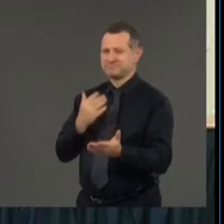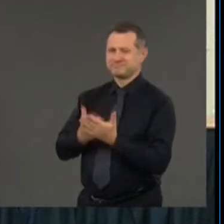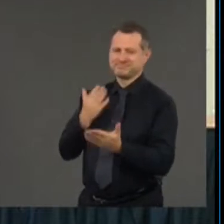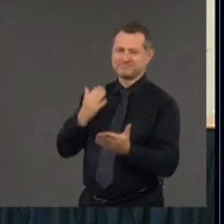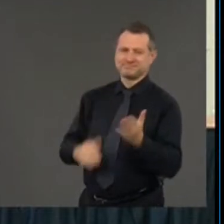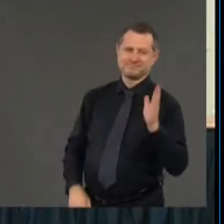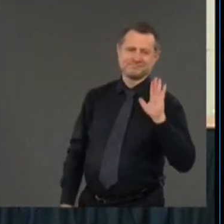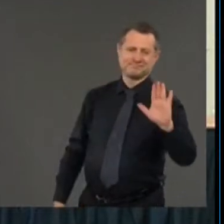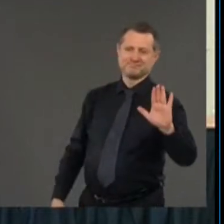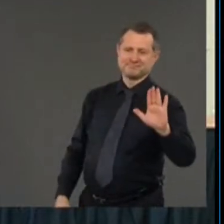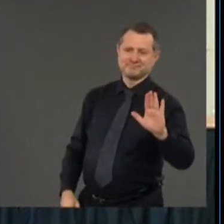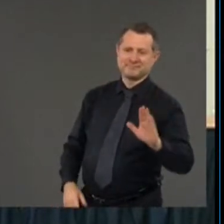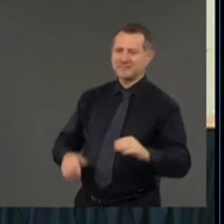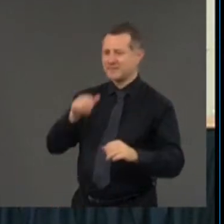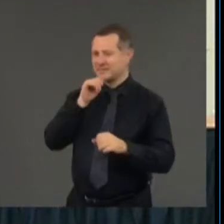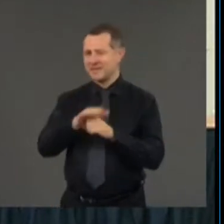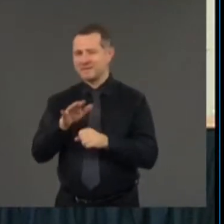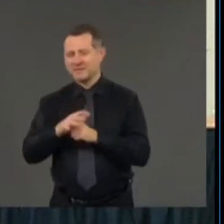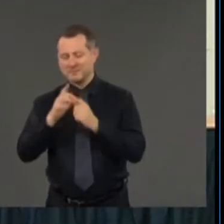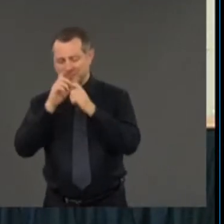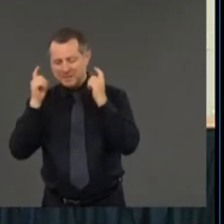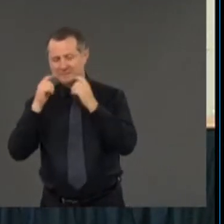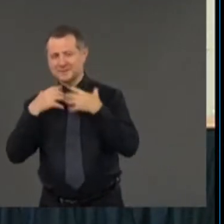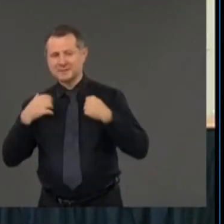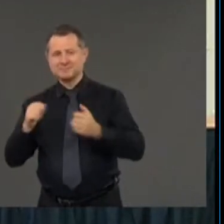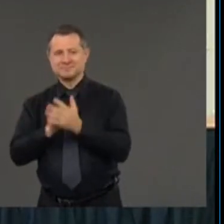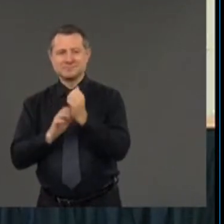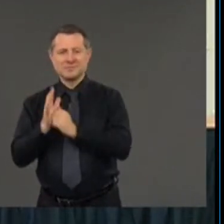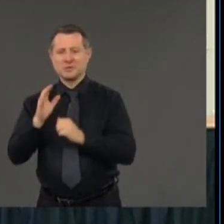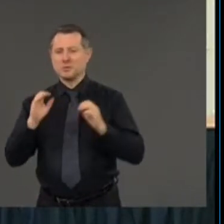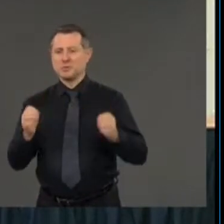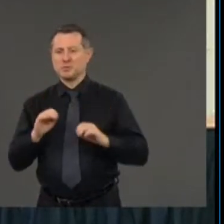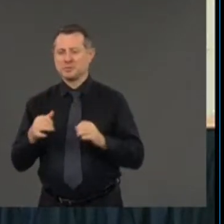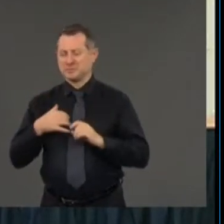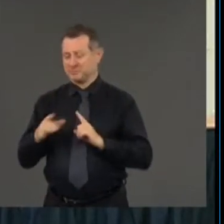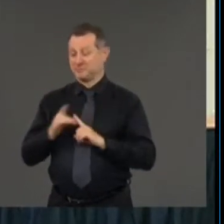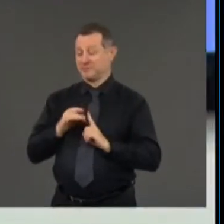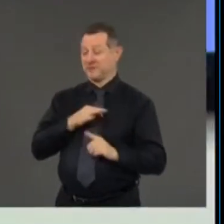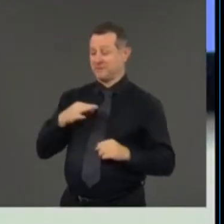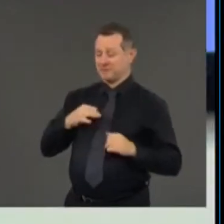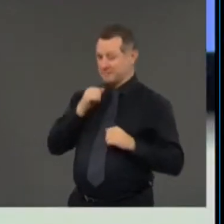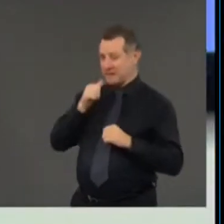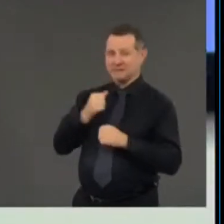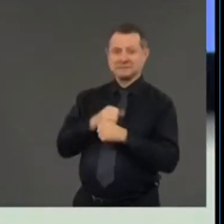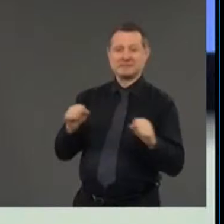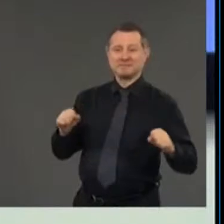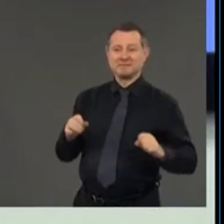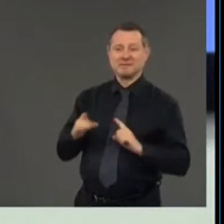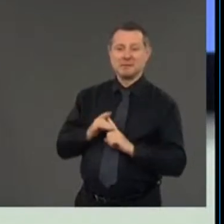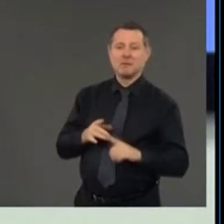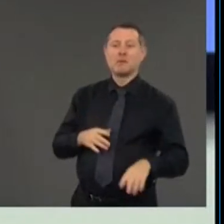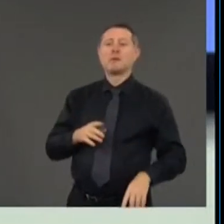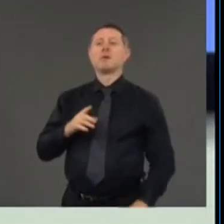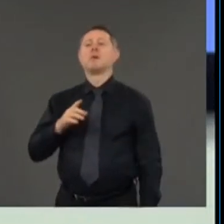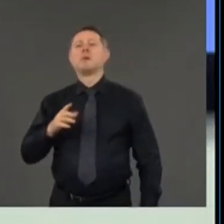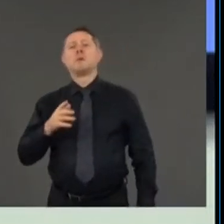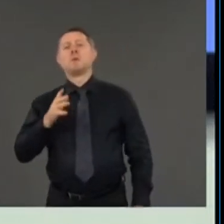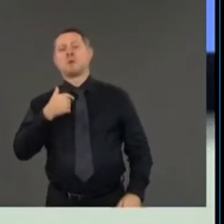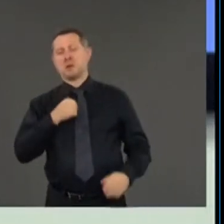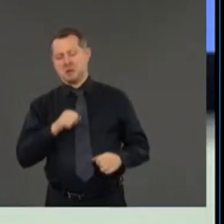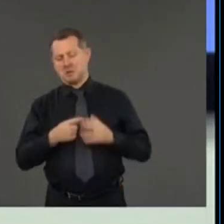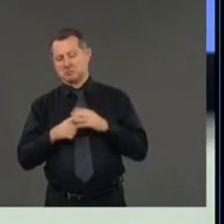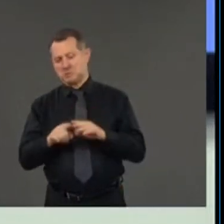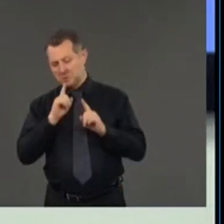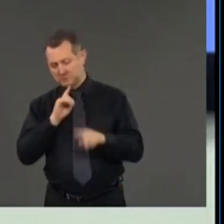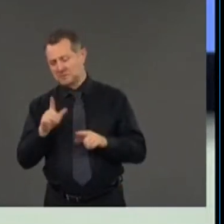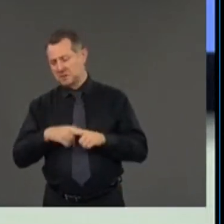PPE in facilities contributed to infections from staff, as you say? Well, I'll start, and then I will turn to my colleagues here. As